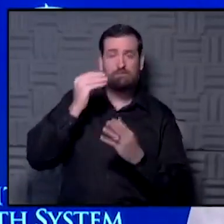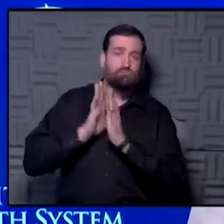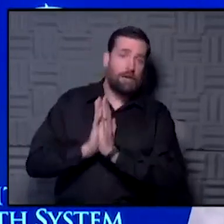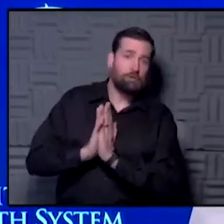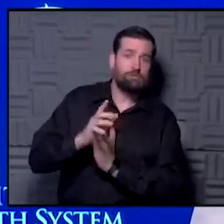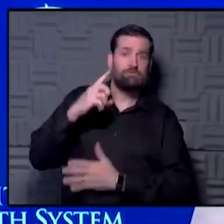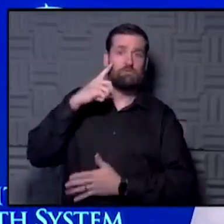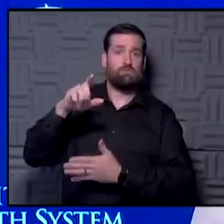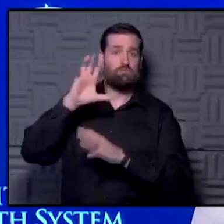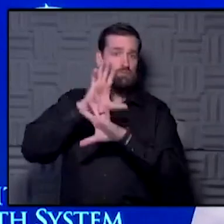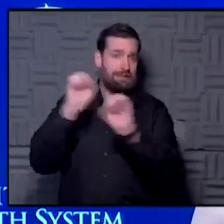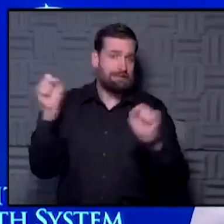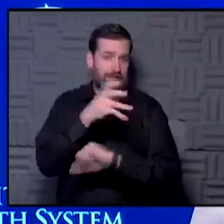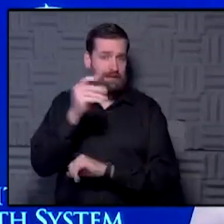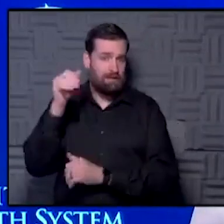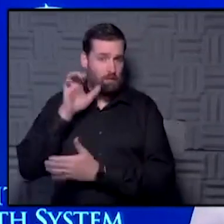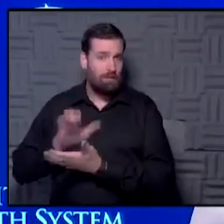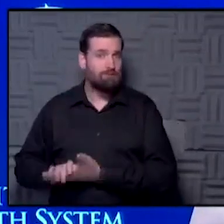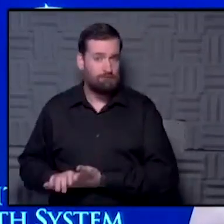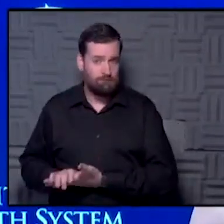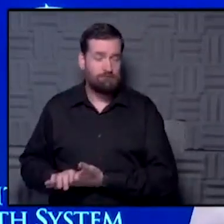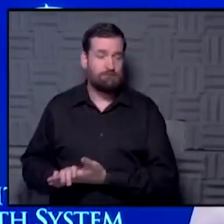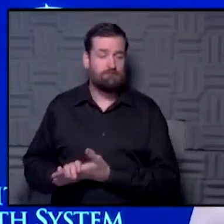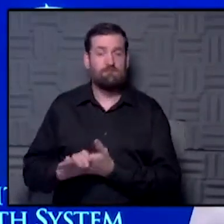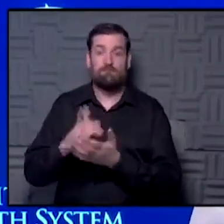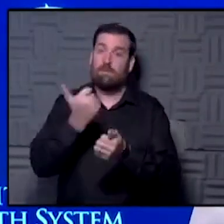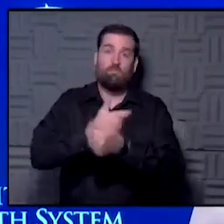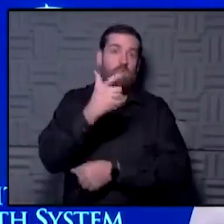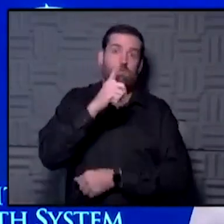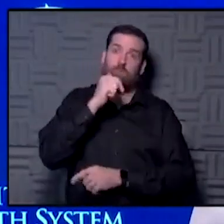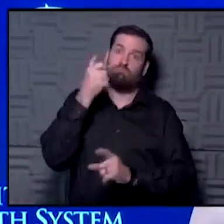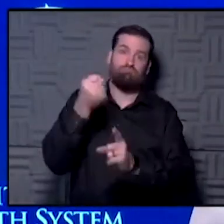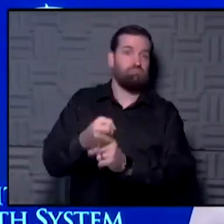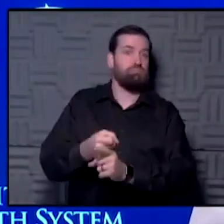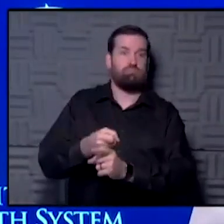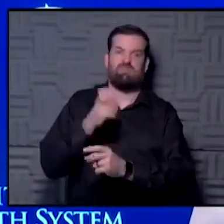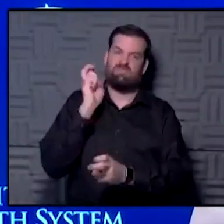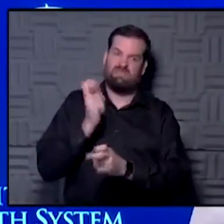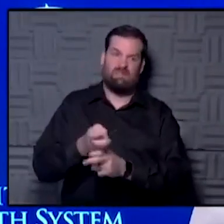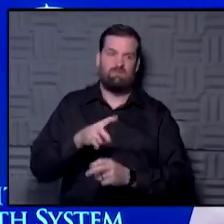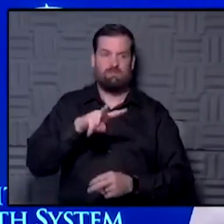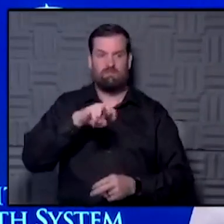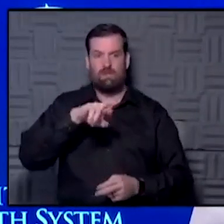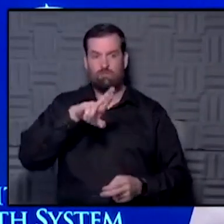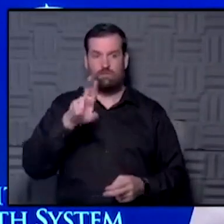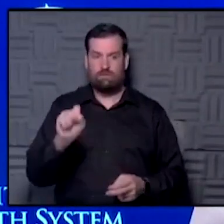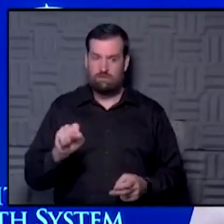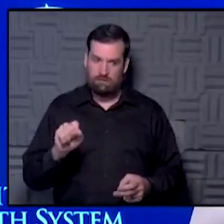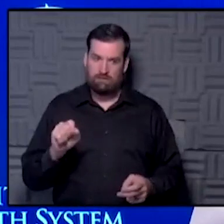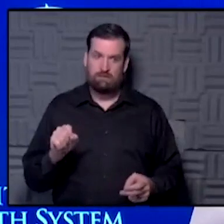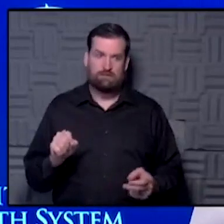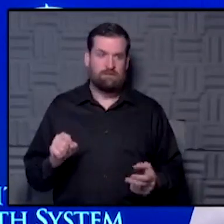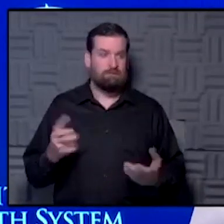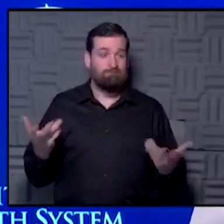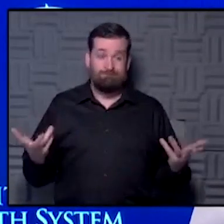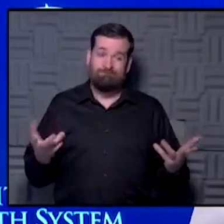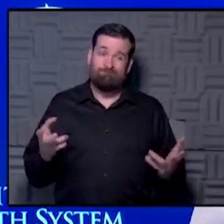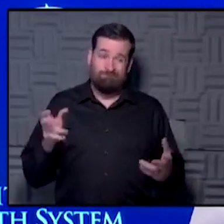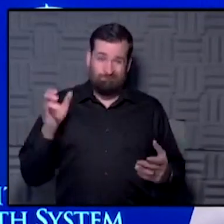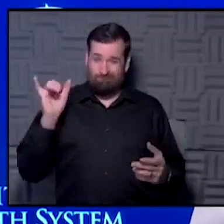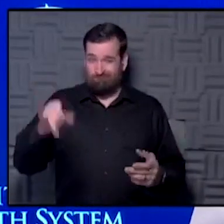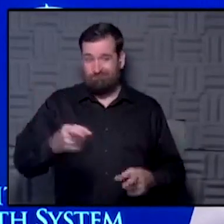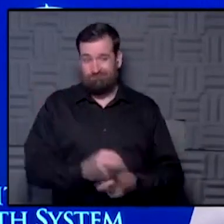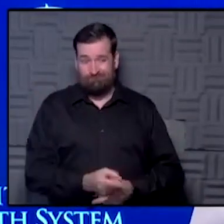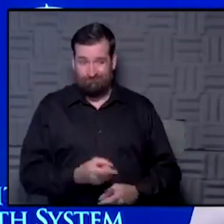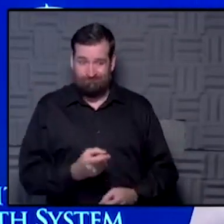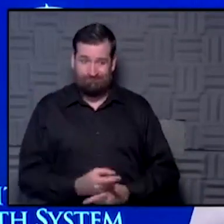his wife, and with everyone who is struck by this difficult virus. And yeah, that's right. What me